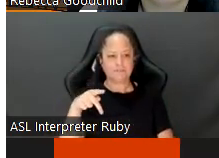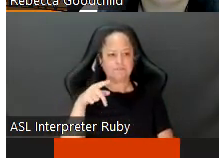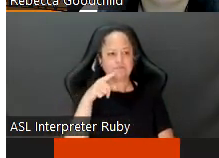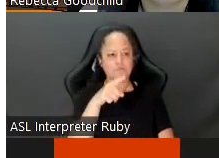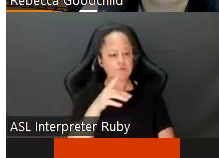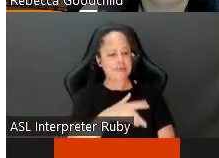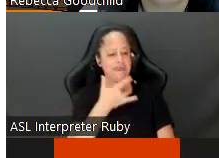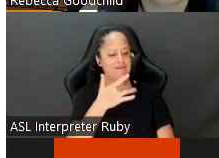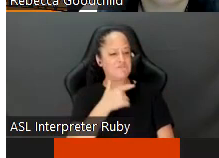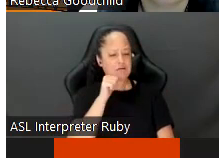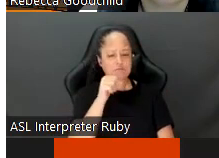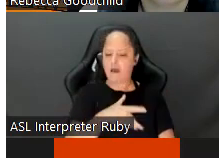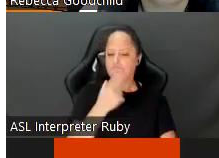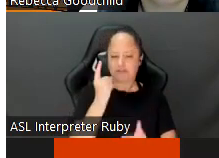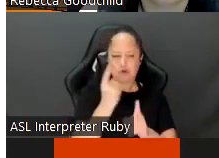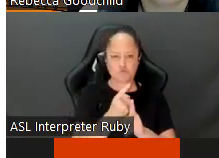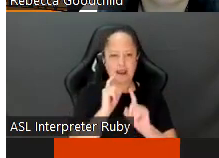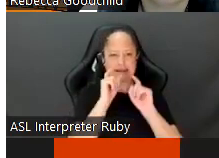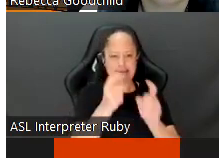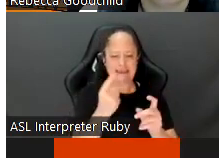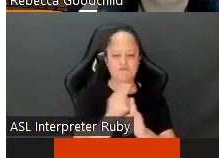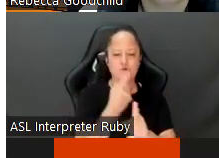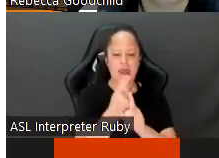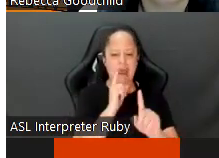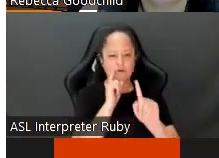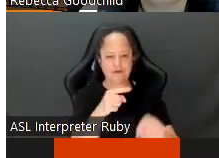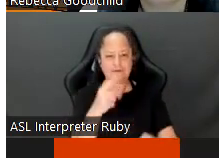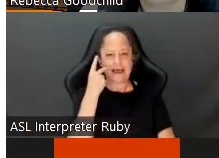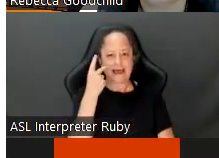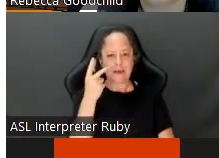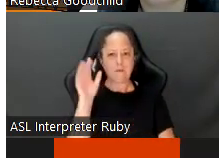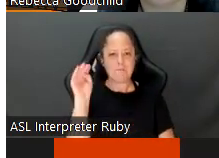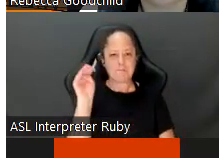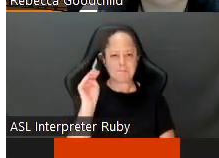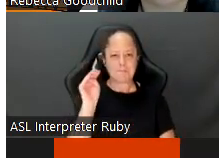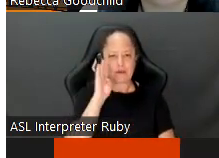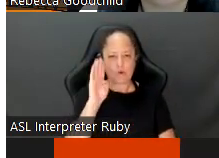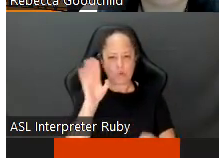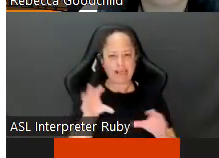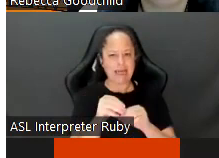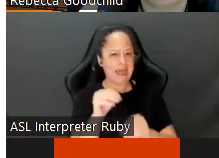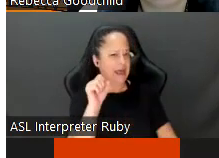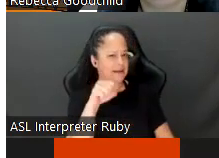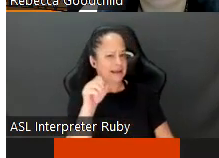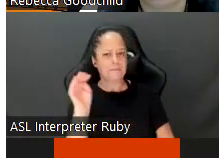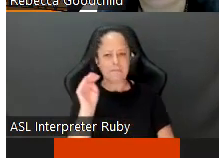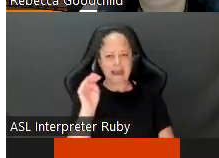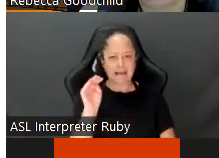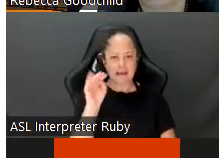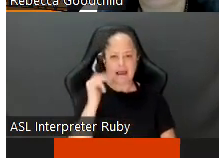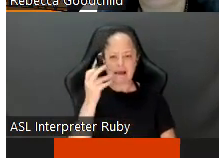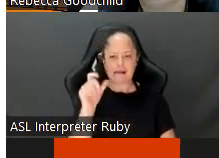just feel that it doesn't feel right, and we can give you an accurate answer. And I think Michael's going to jump in too. Yeah, I was just going to say, Michelle, there's